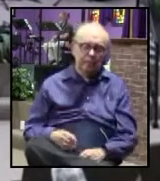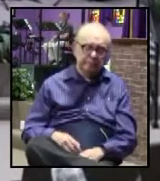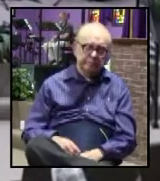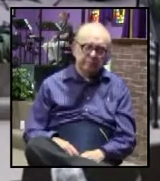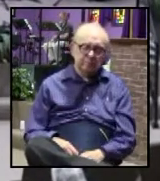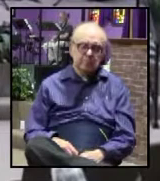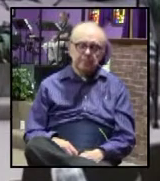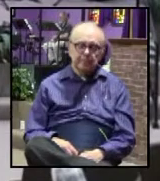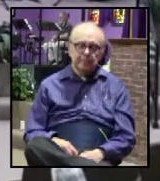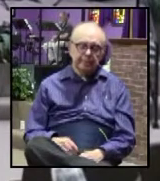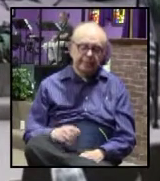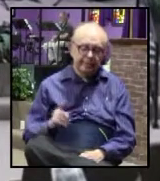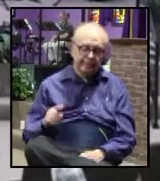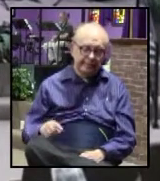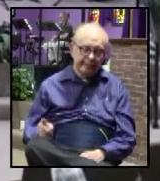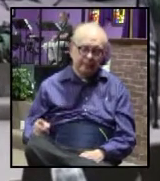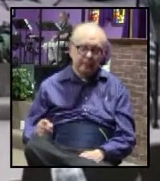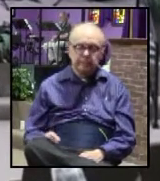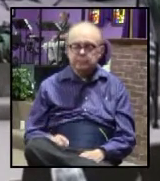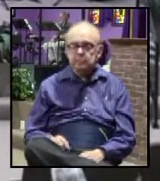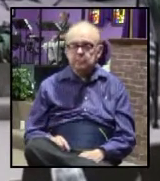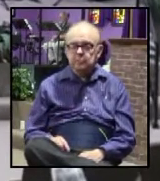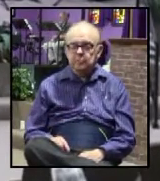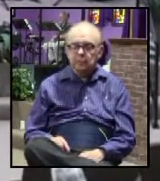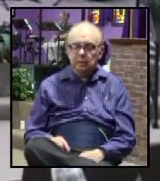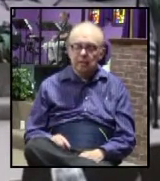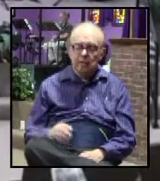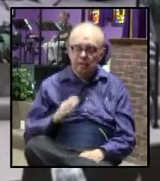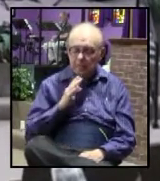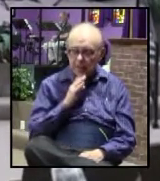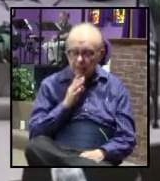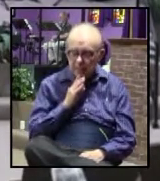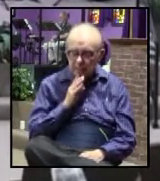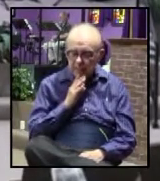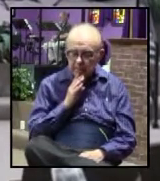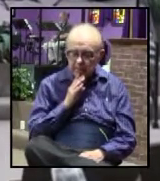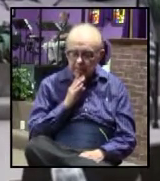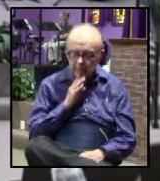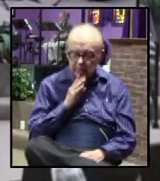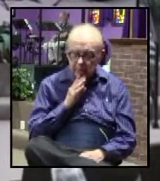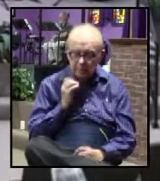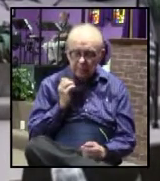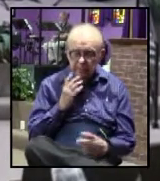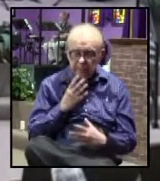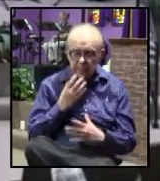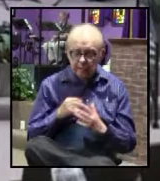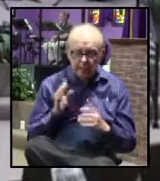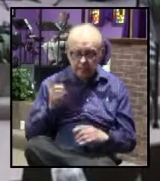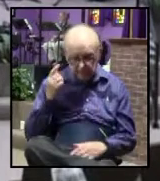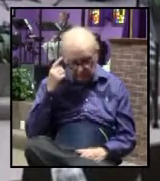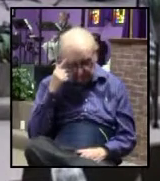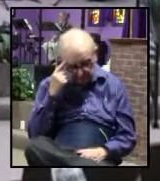at Kings Island. You ride that and you go, that's not so bad. I'm talking, this is ones that scare you out of your mind.